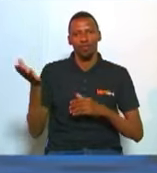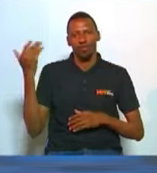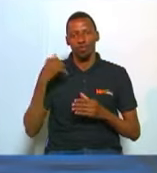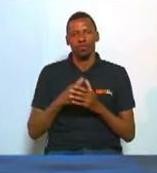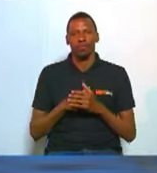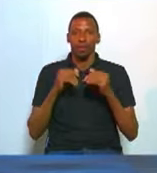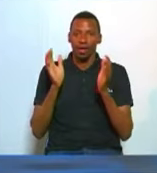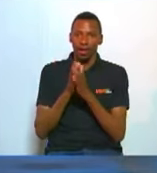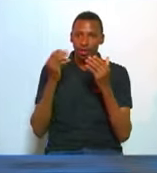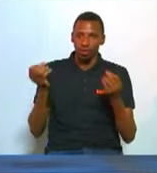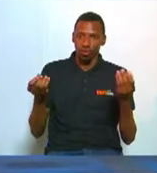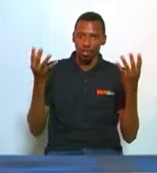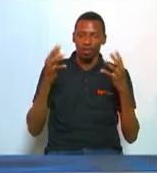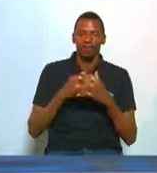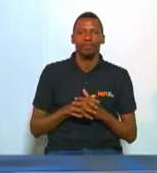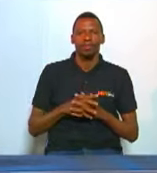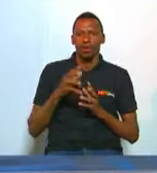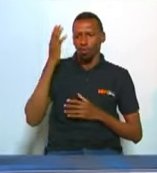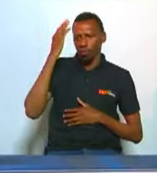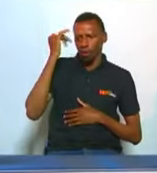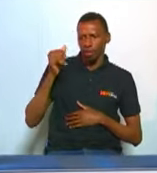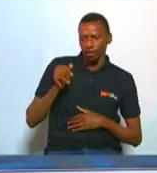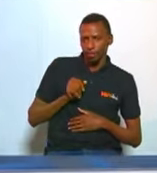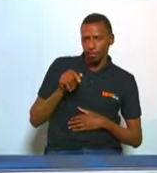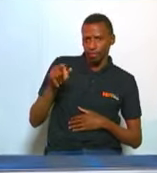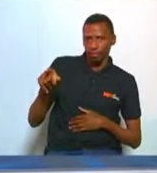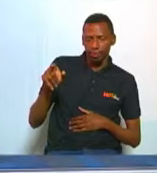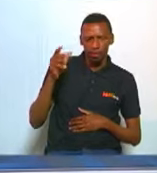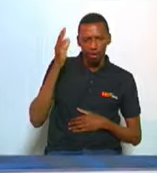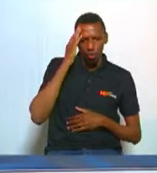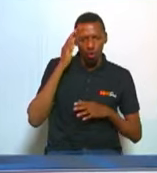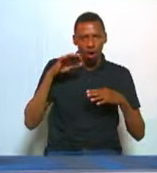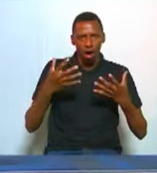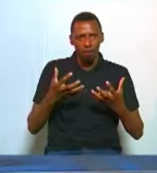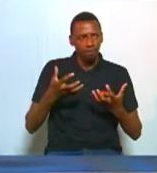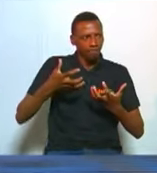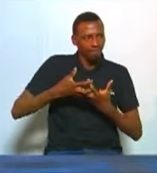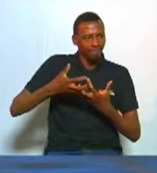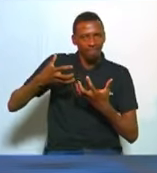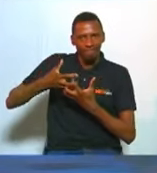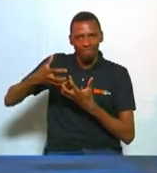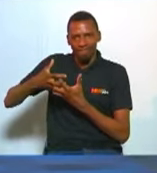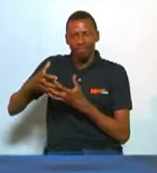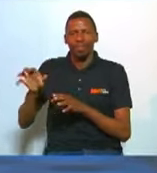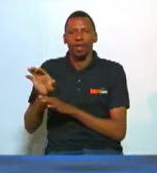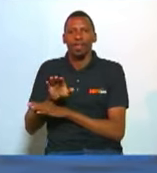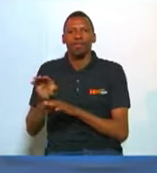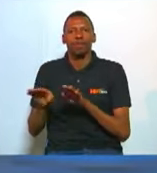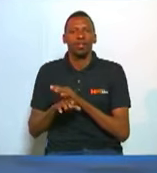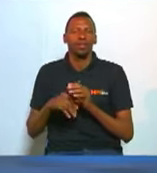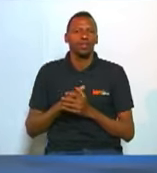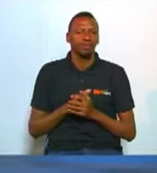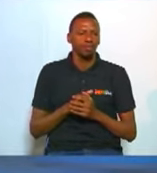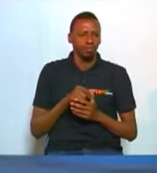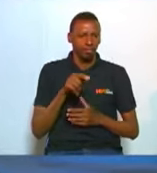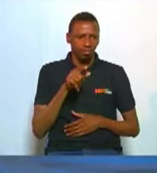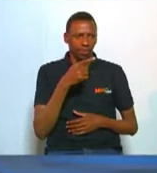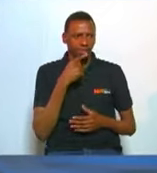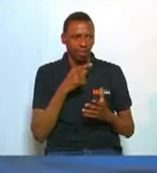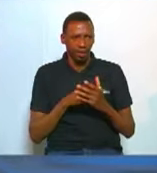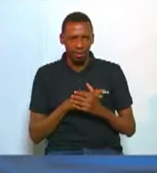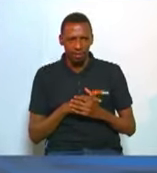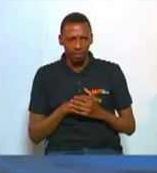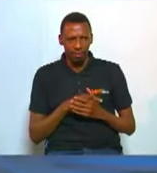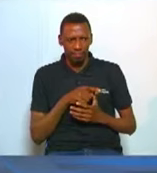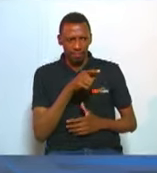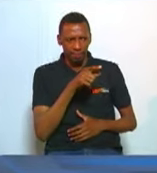Hallelujah. Yeah, because she knows how to manage everything. So I have somebody who will tell me that one will